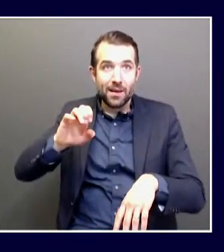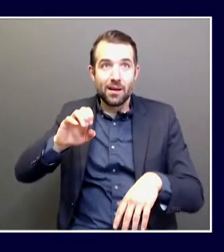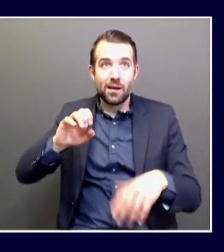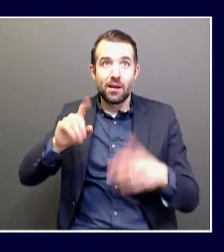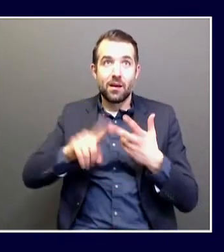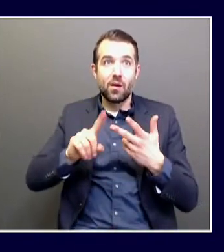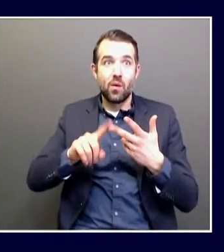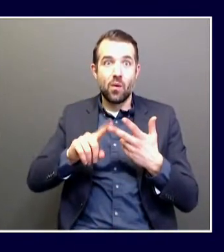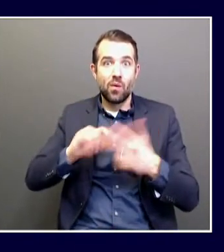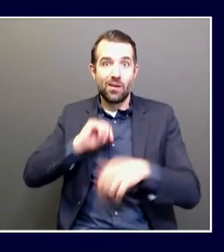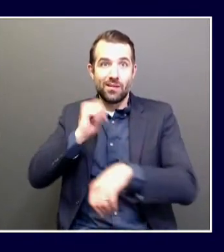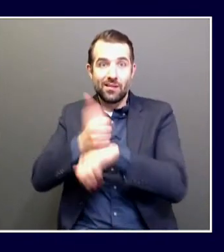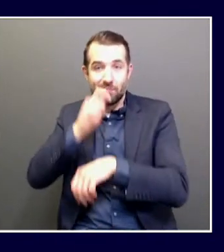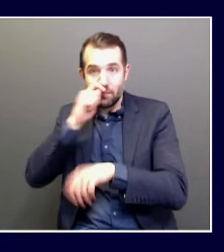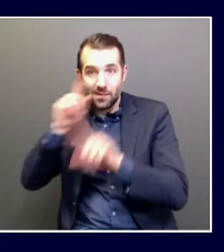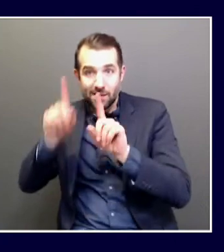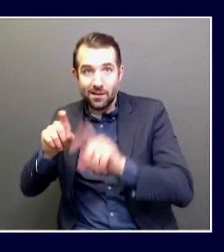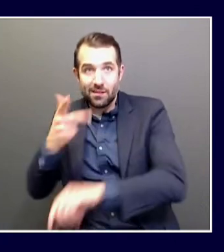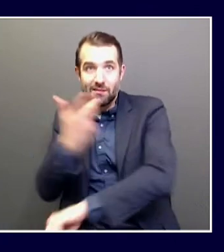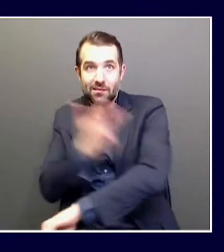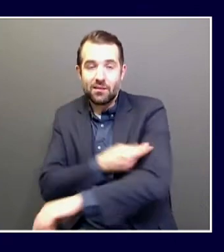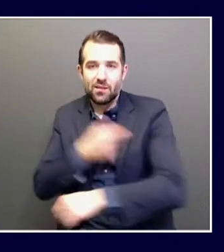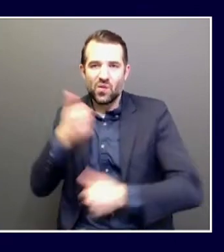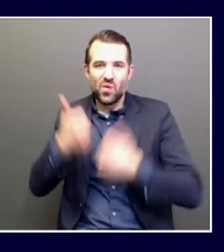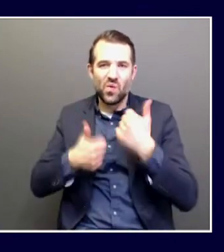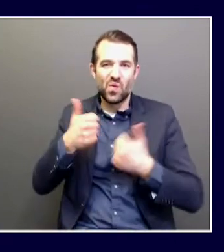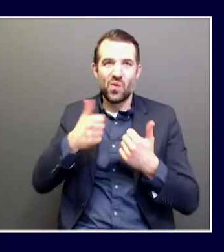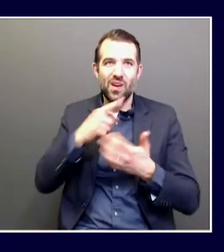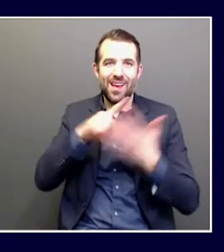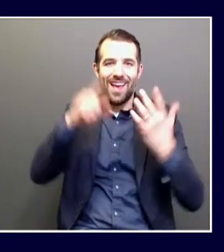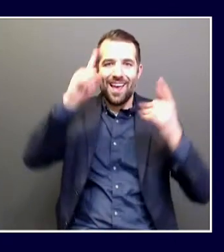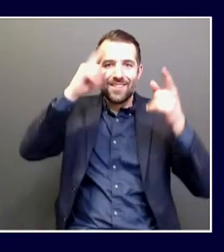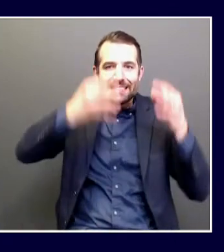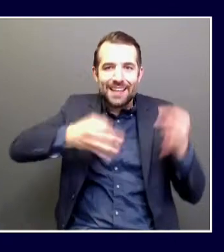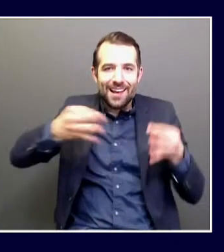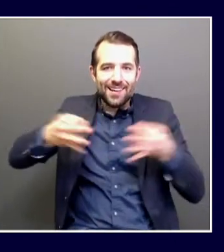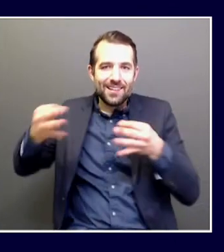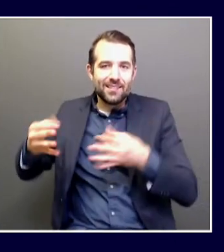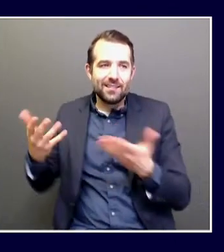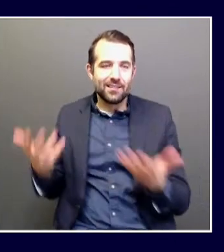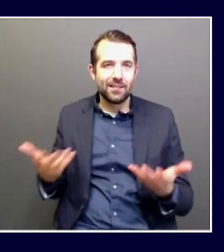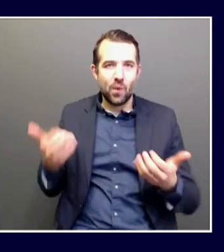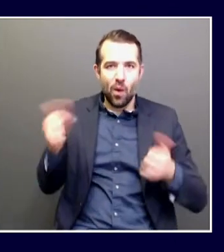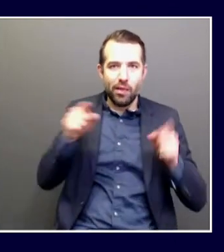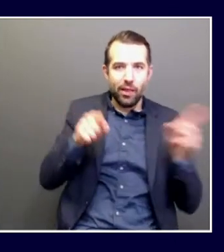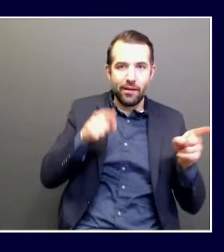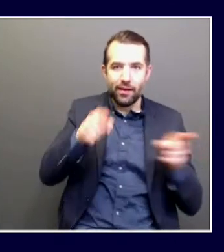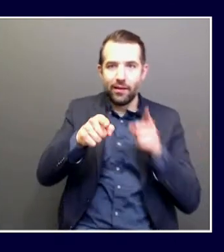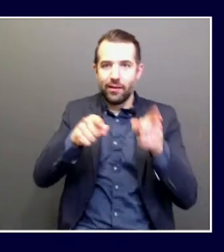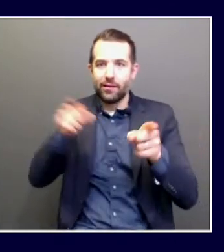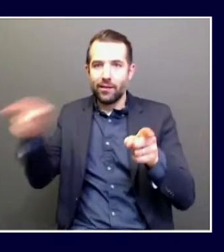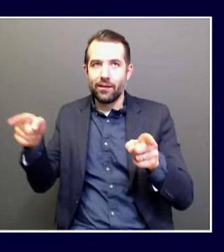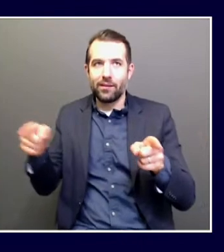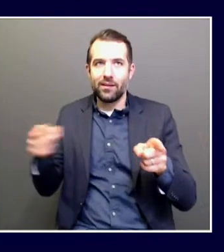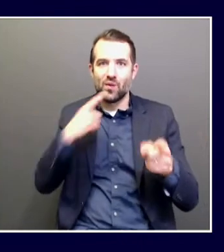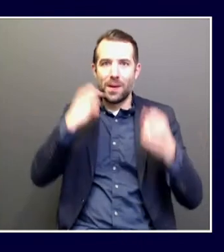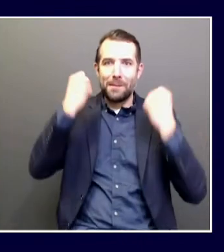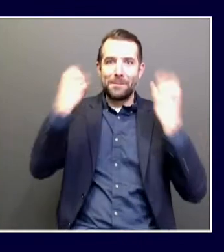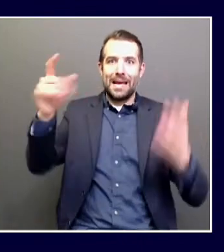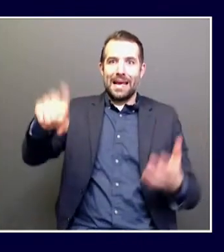the very, very hard choices that we have to make to see what's best. Okay. Last quick